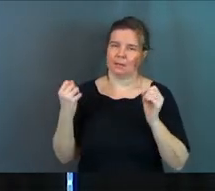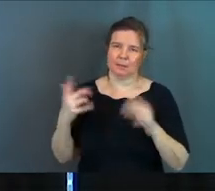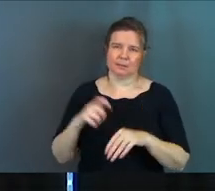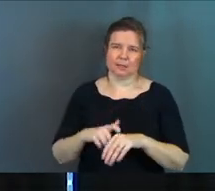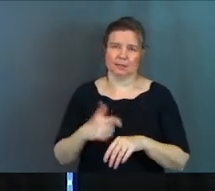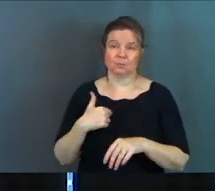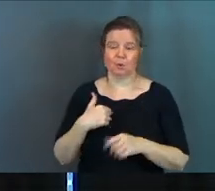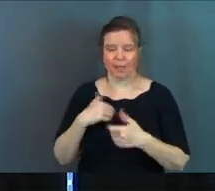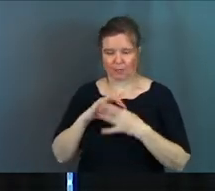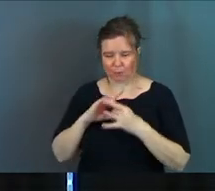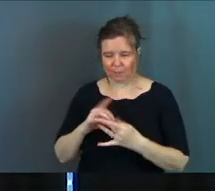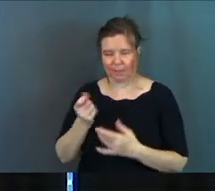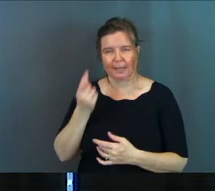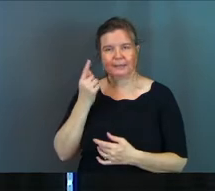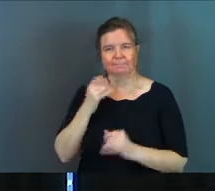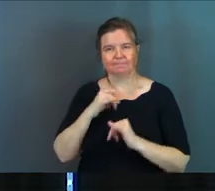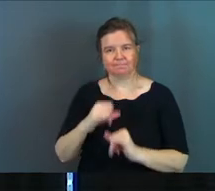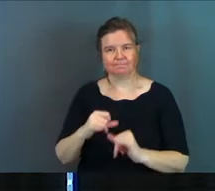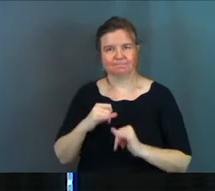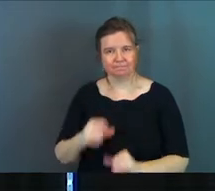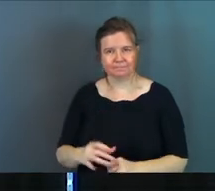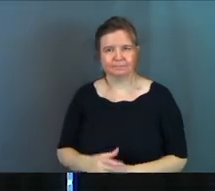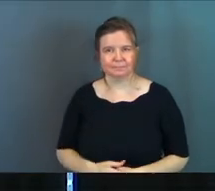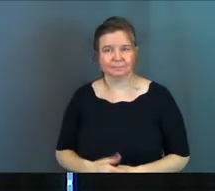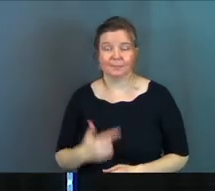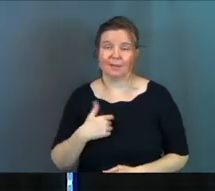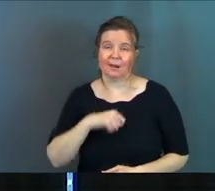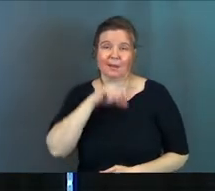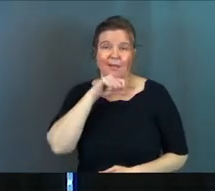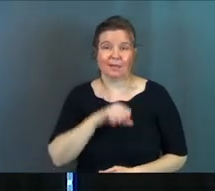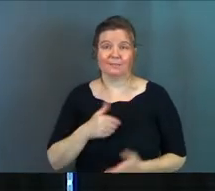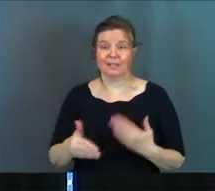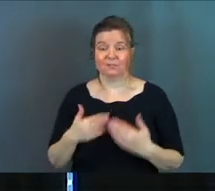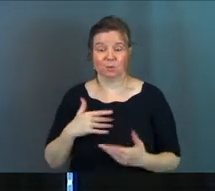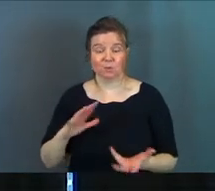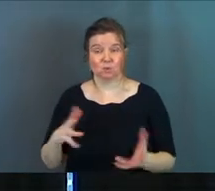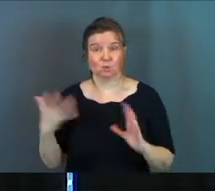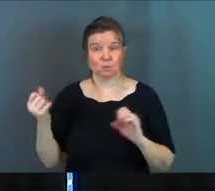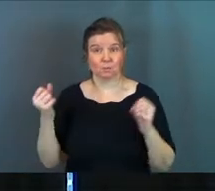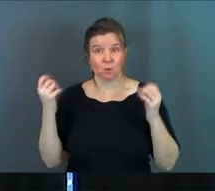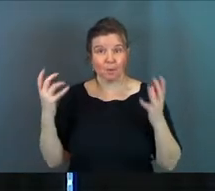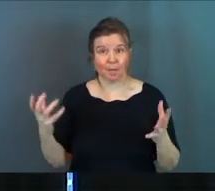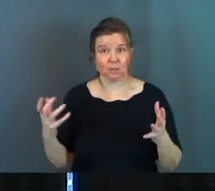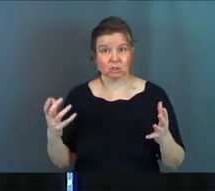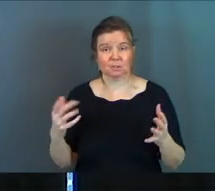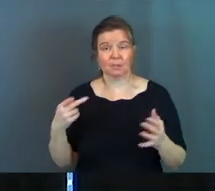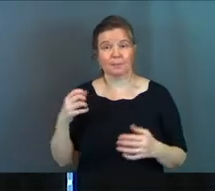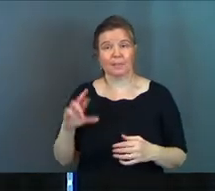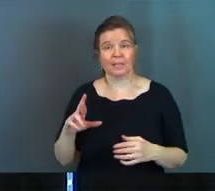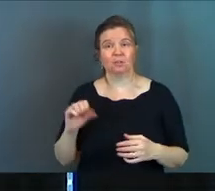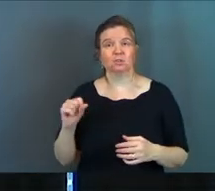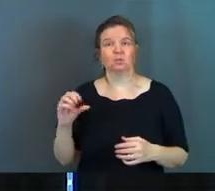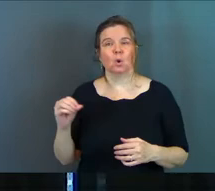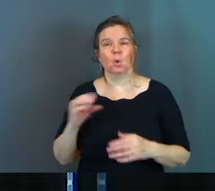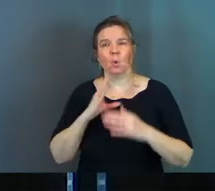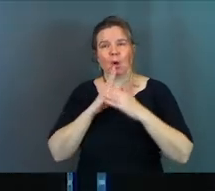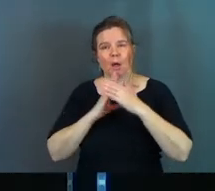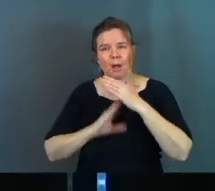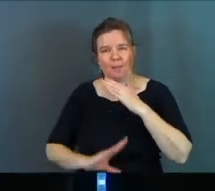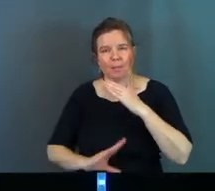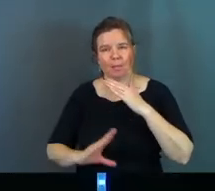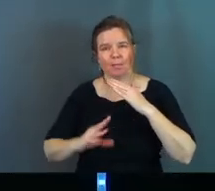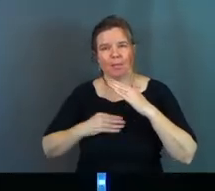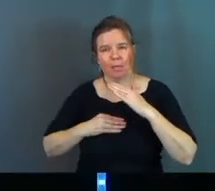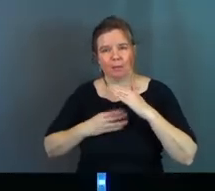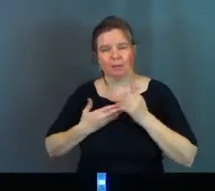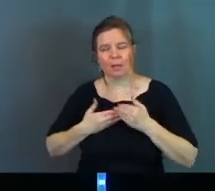Testament. And so I can relate. And I love that even though he screws up so much, Peter is so humble